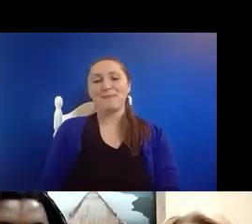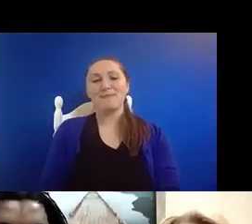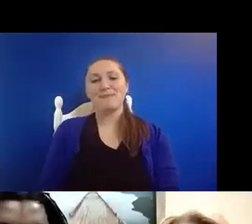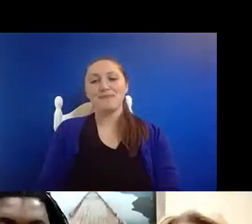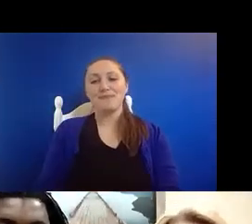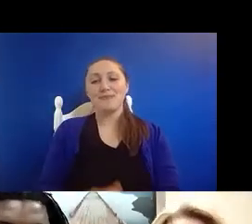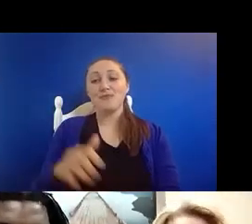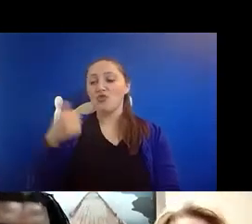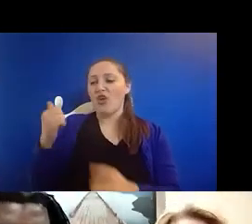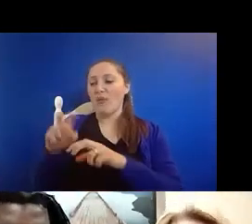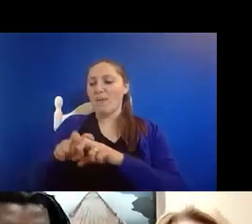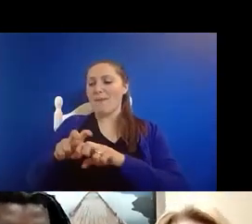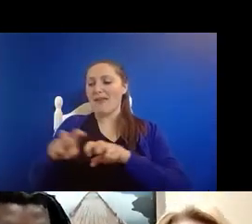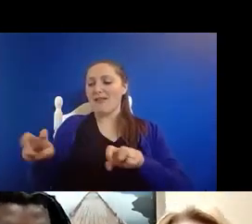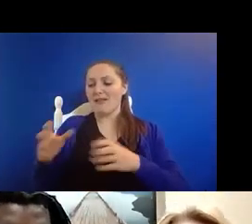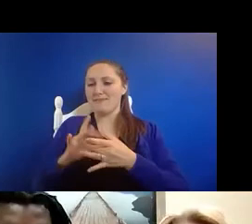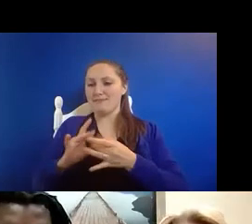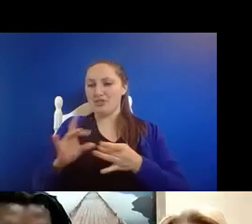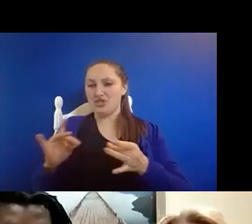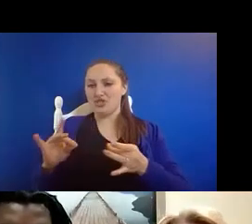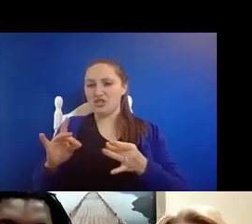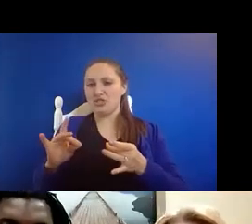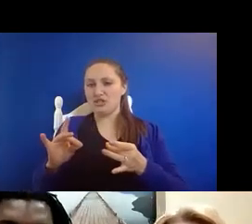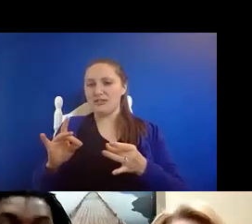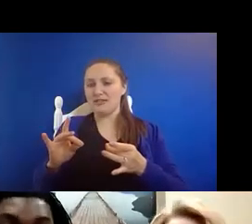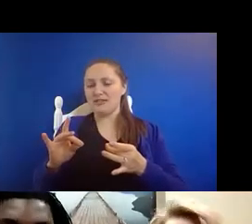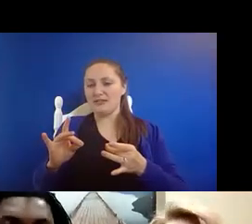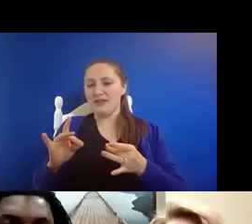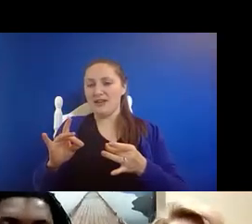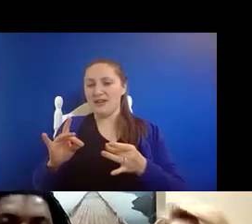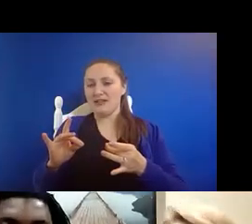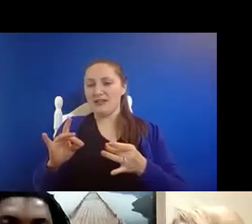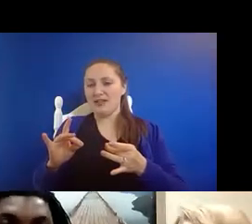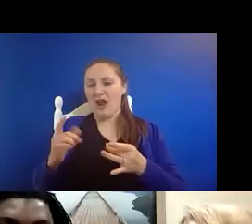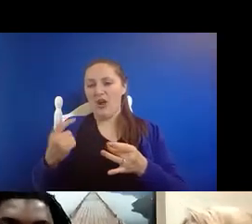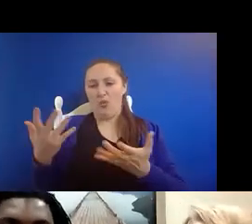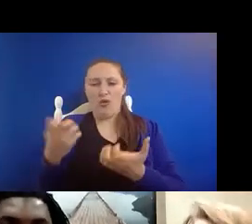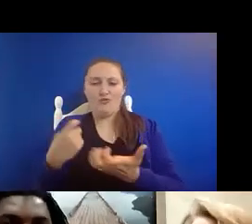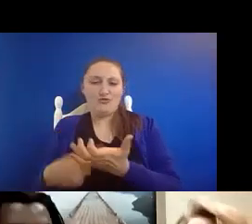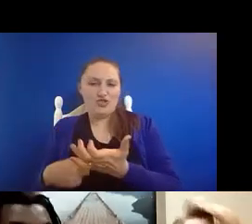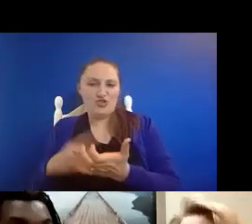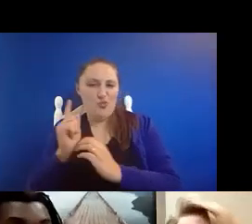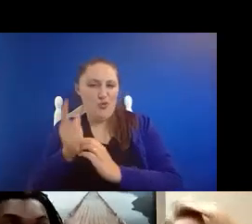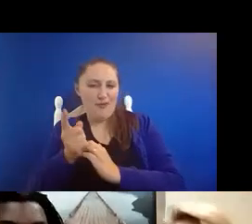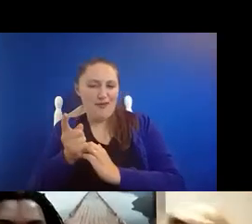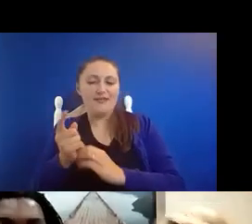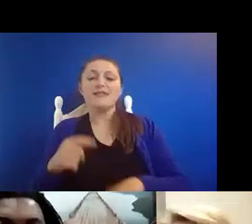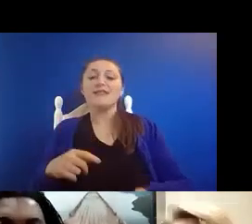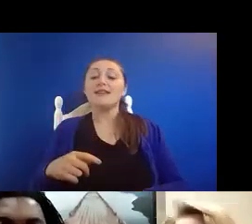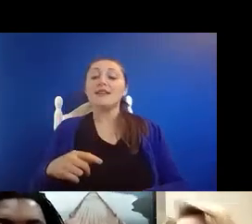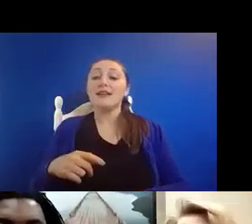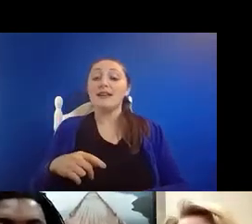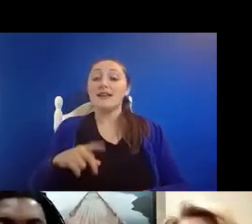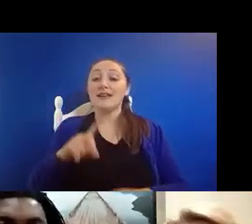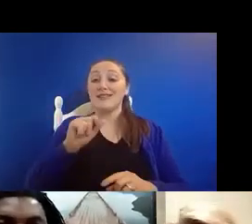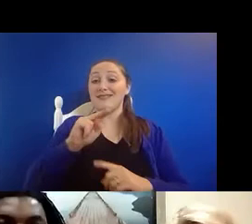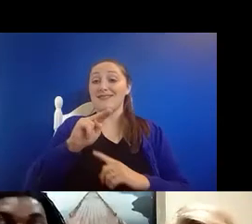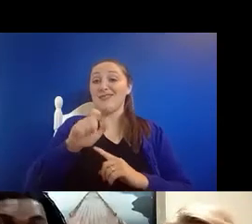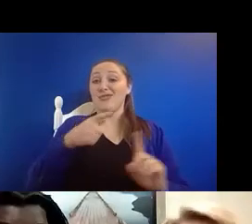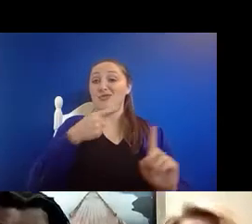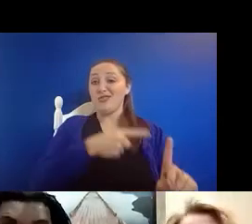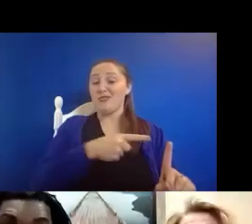panelists had said, and I just want to touch on that for 1 minute, was he was very afraid of